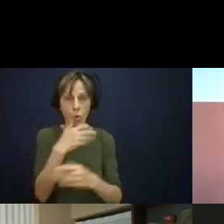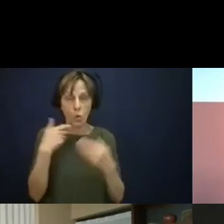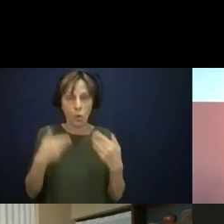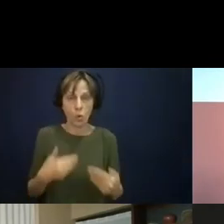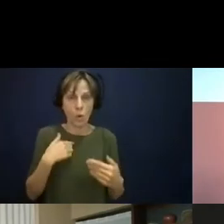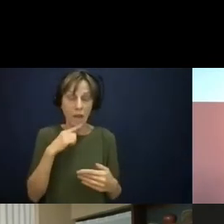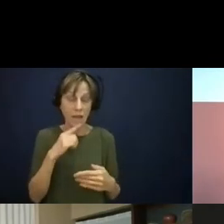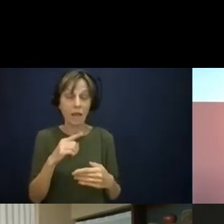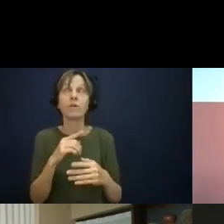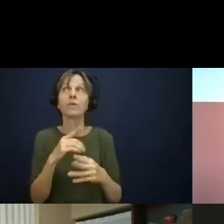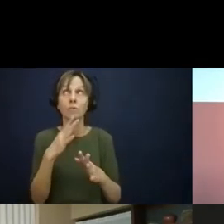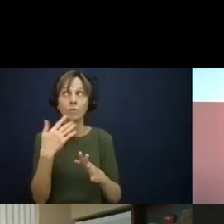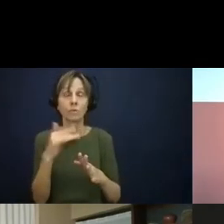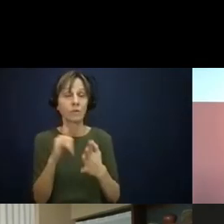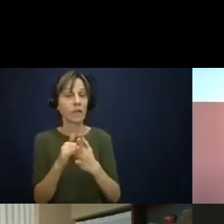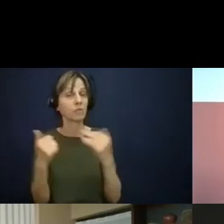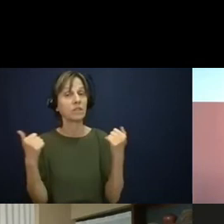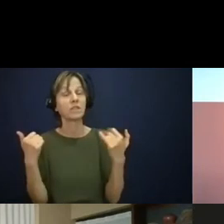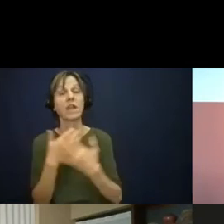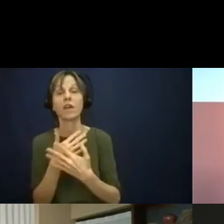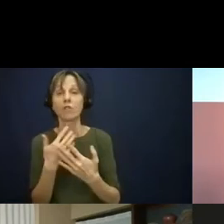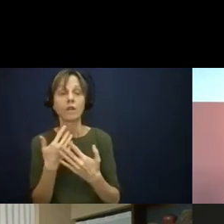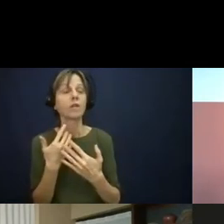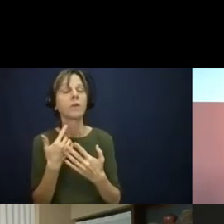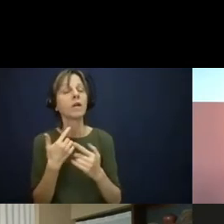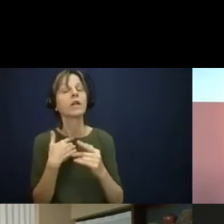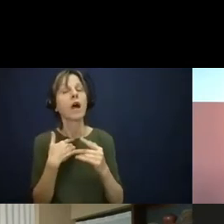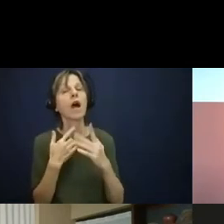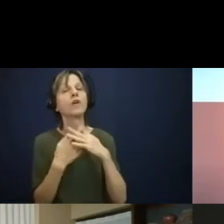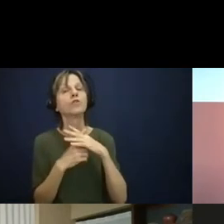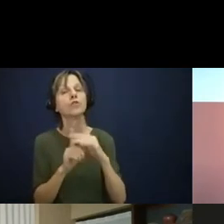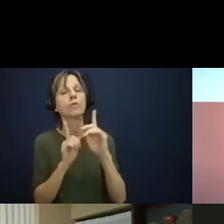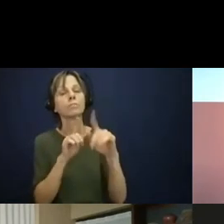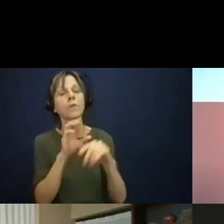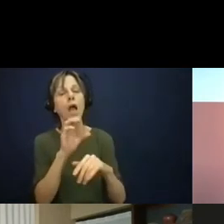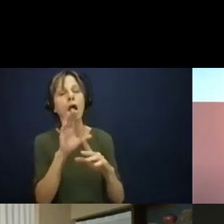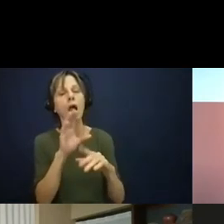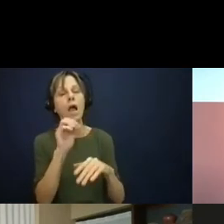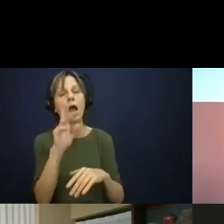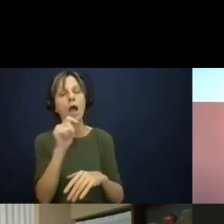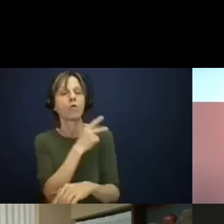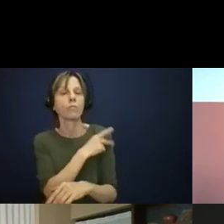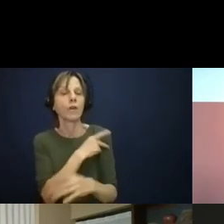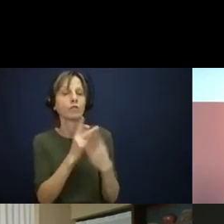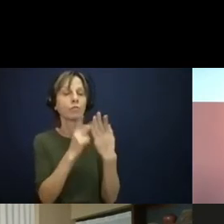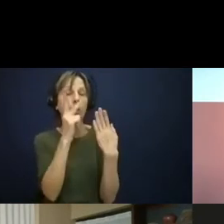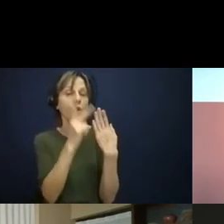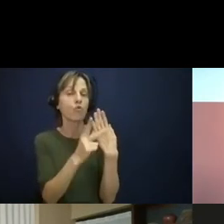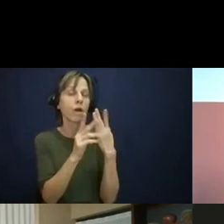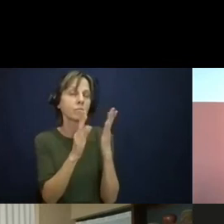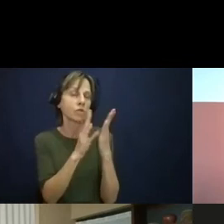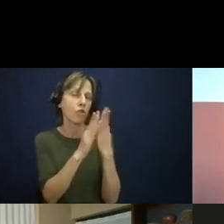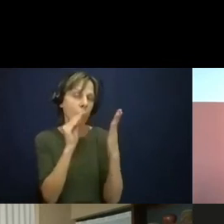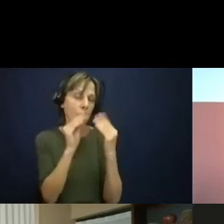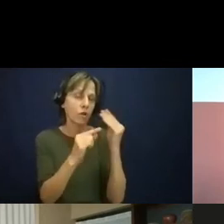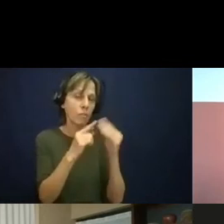scary, but I got connected. I started going to a drug outpatient program just to learn about addiction. I didn't know nothing about addiction,